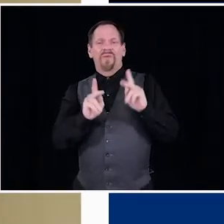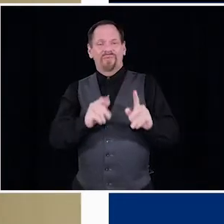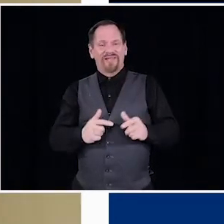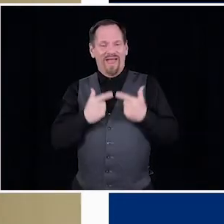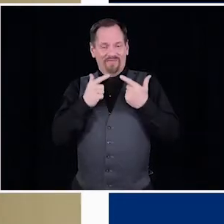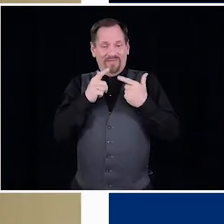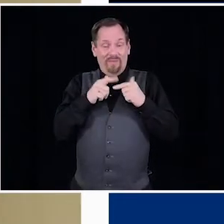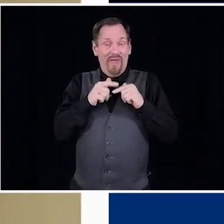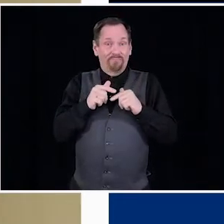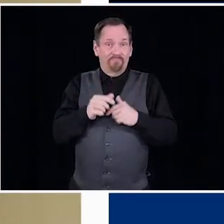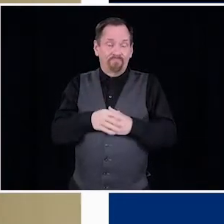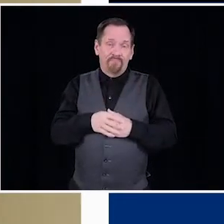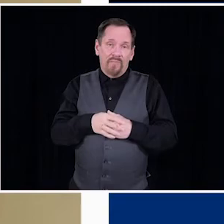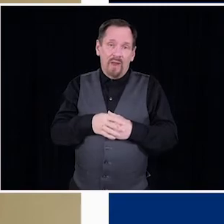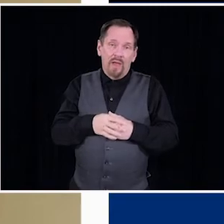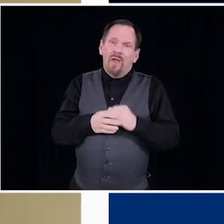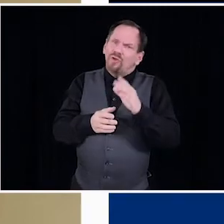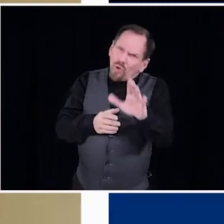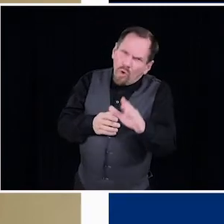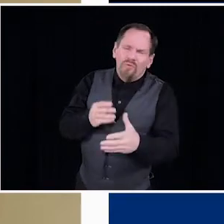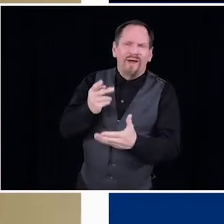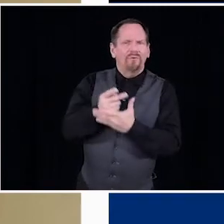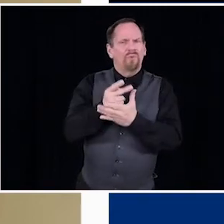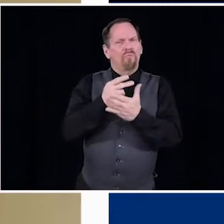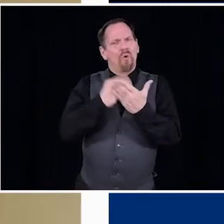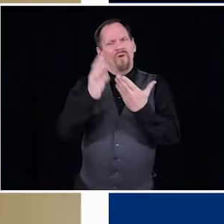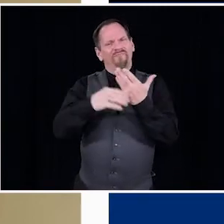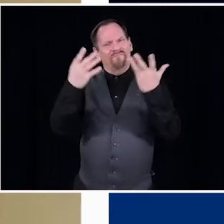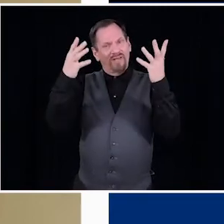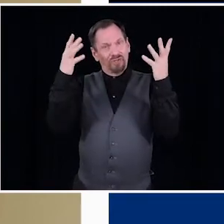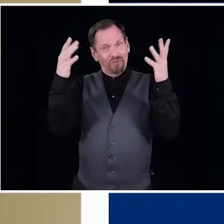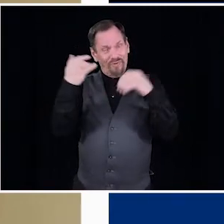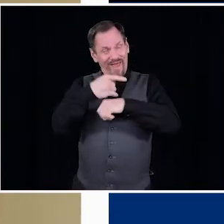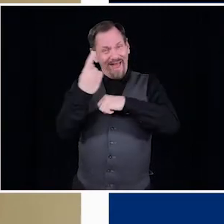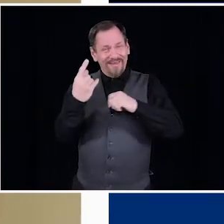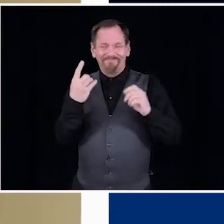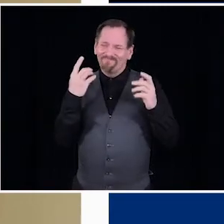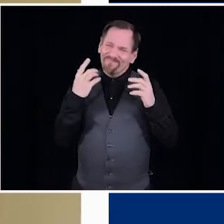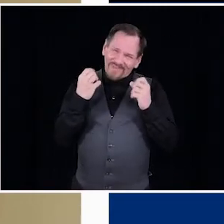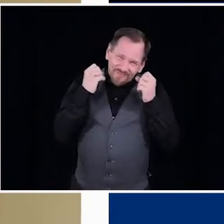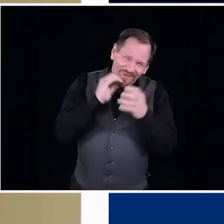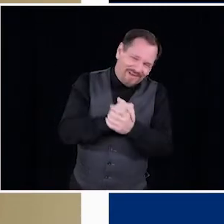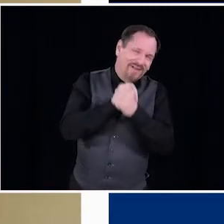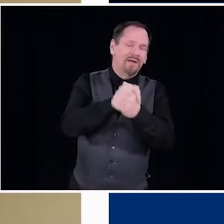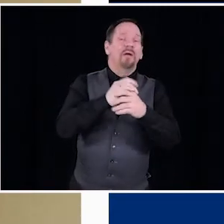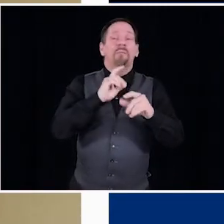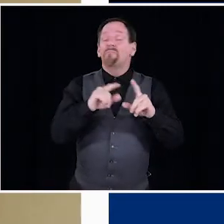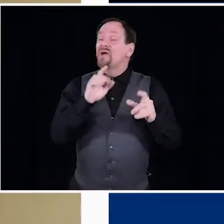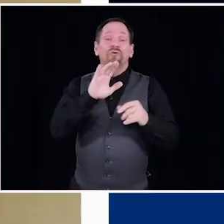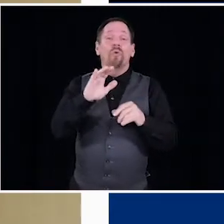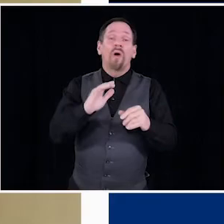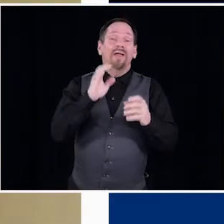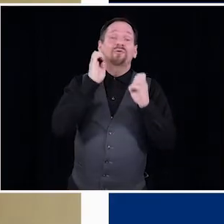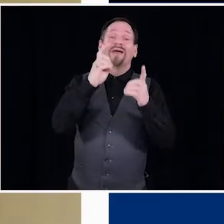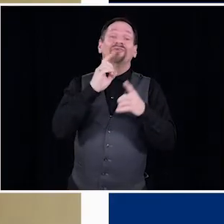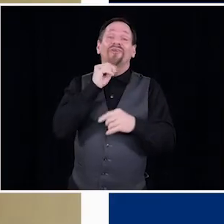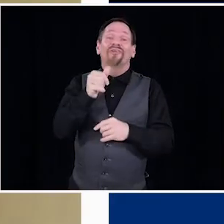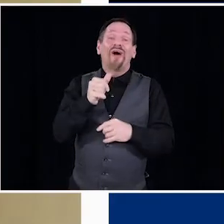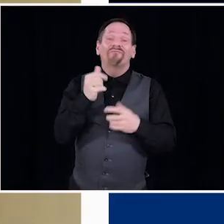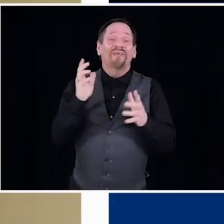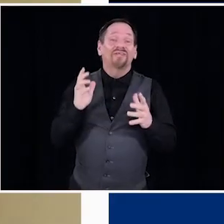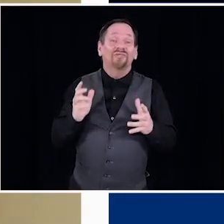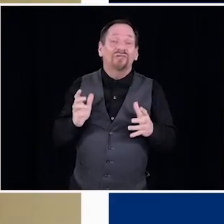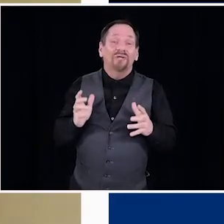it. Although your graduate program may be at an end, your education is not. If there's one characteristic that defines a successful